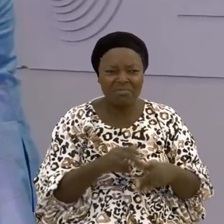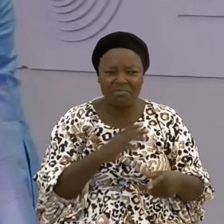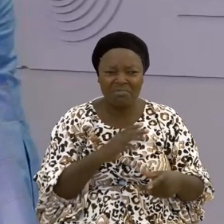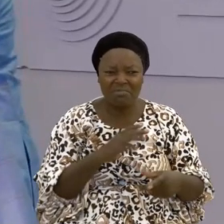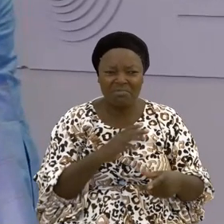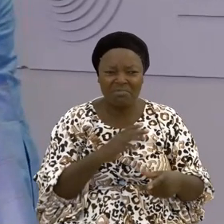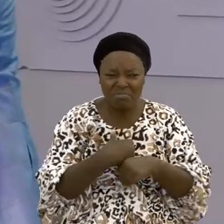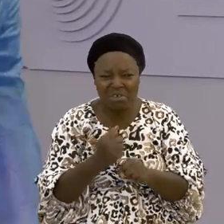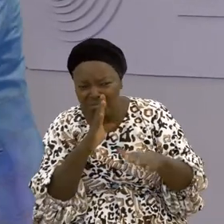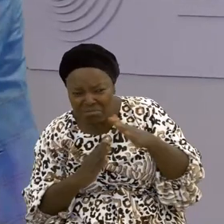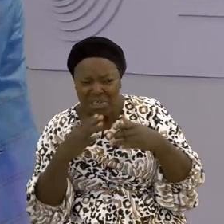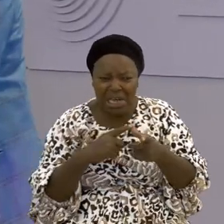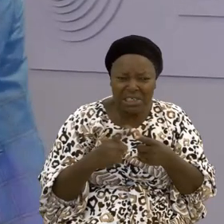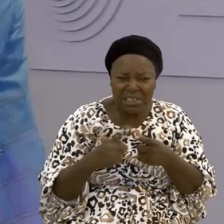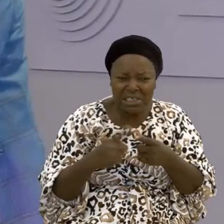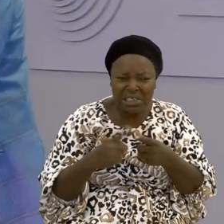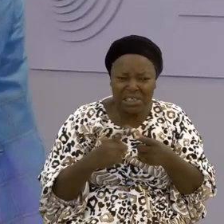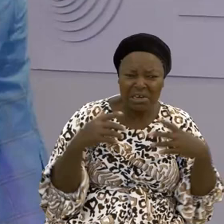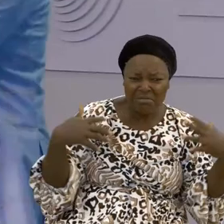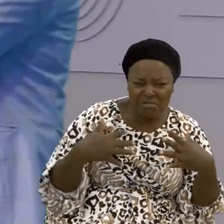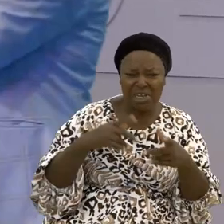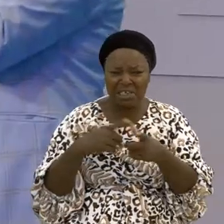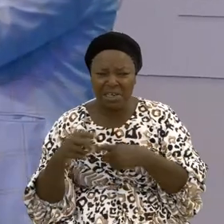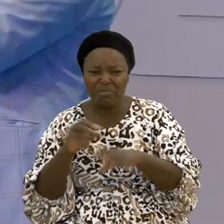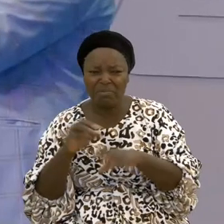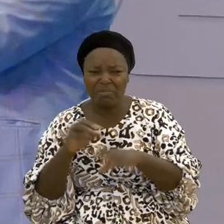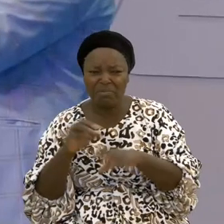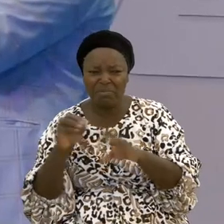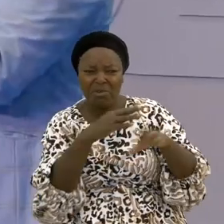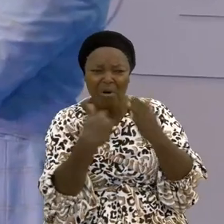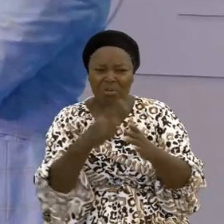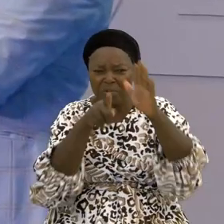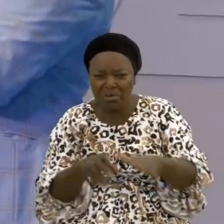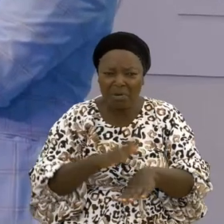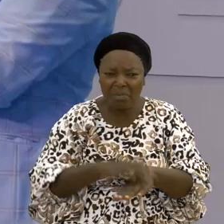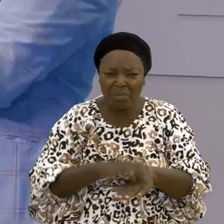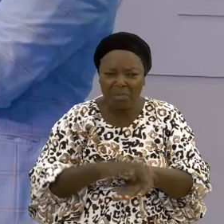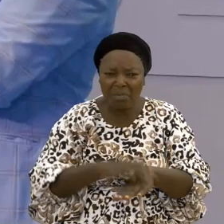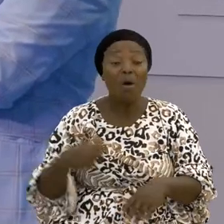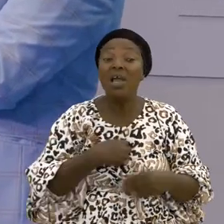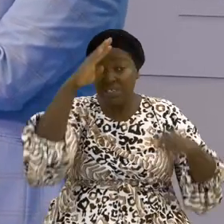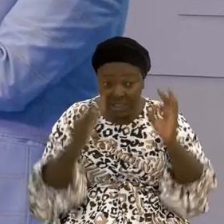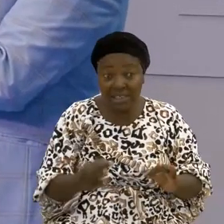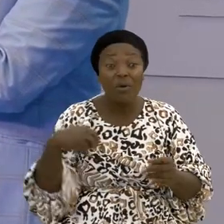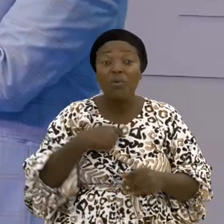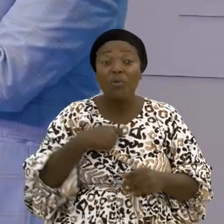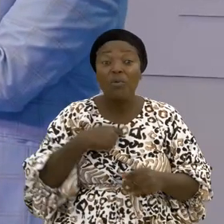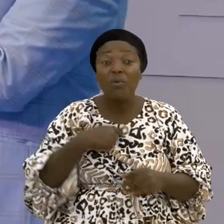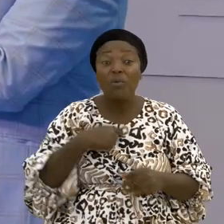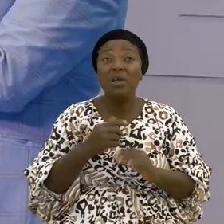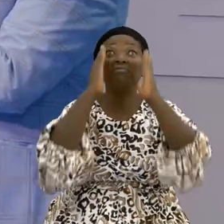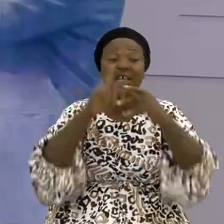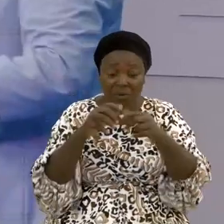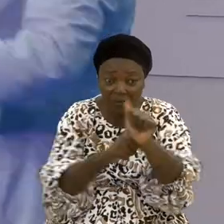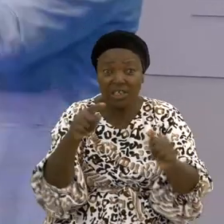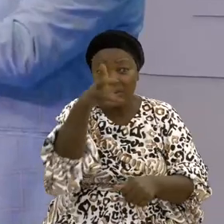That we're not the kind of people you can cower. We made up our minds, we're facing, and we're following the God of